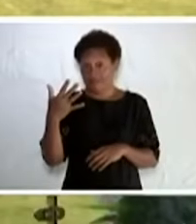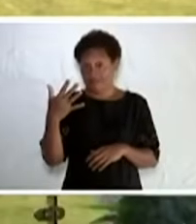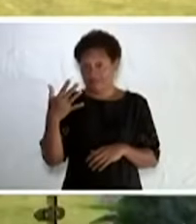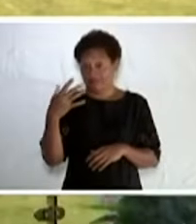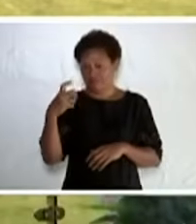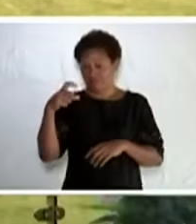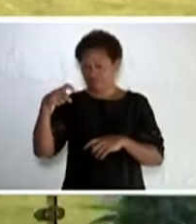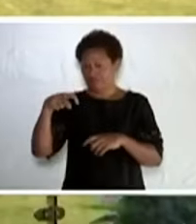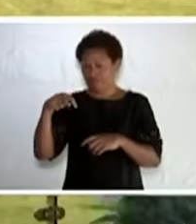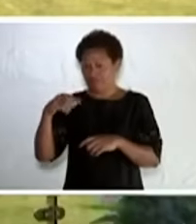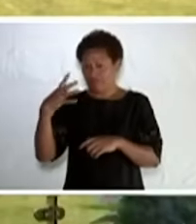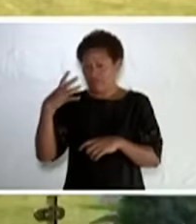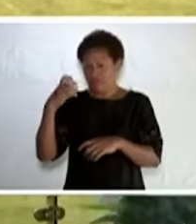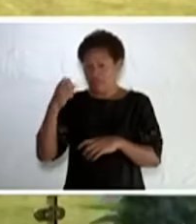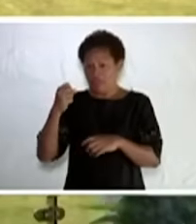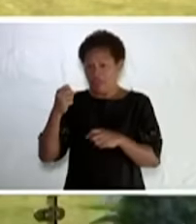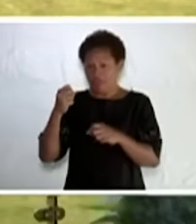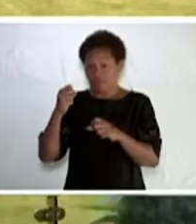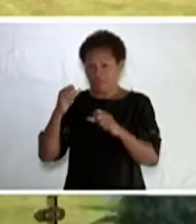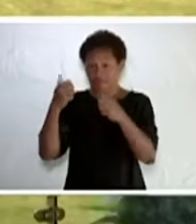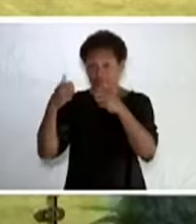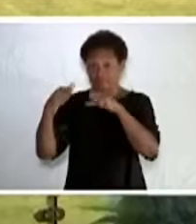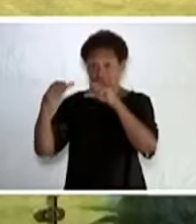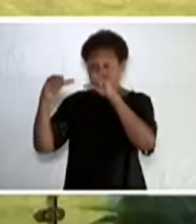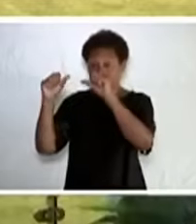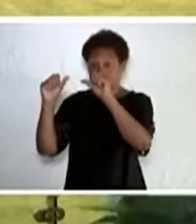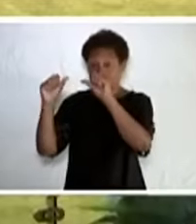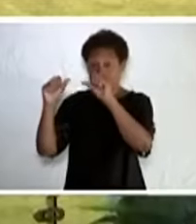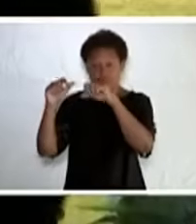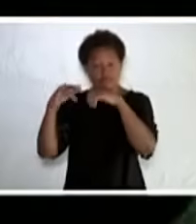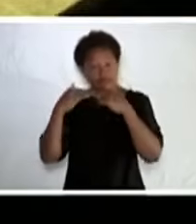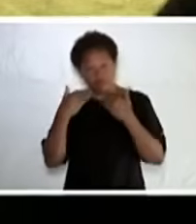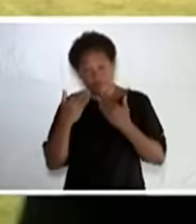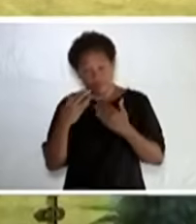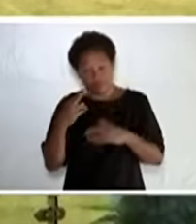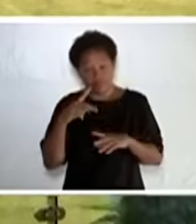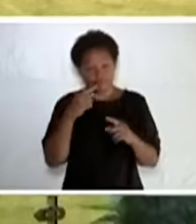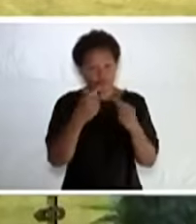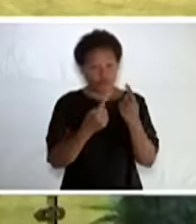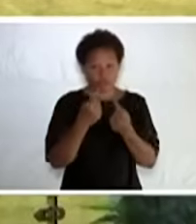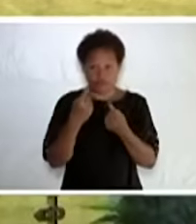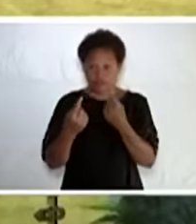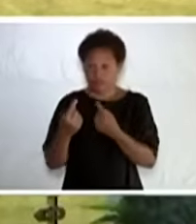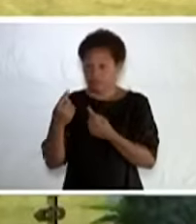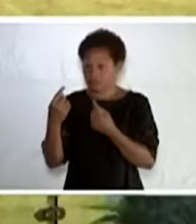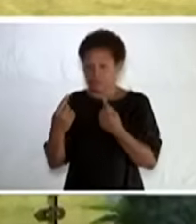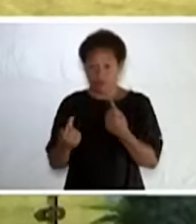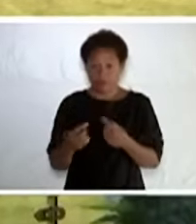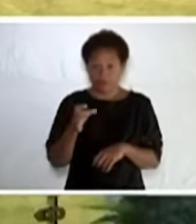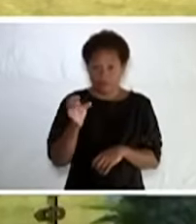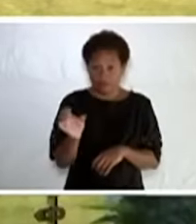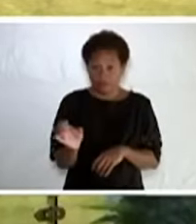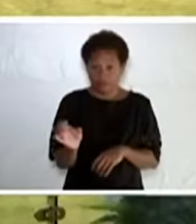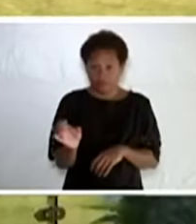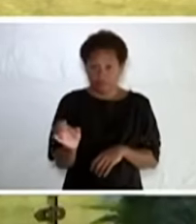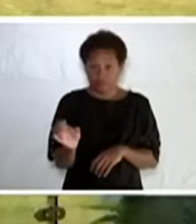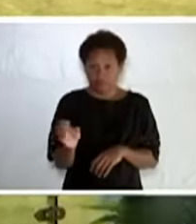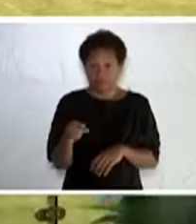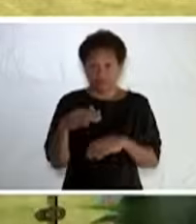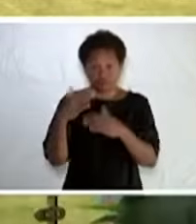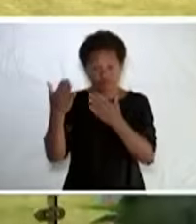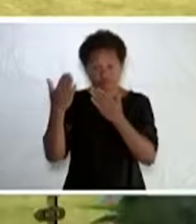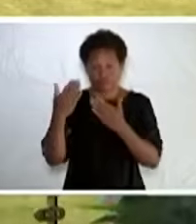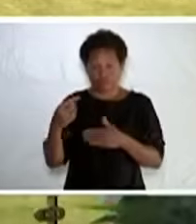an incredible milestone to achieve, and we're thankful to each and every single person out there who has helped